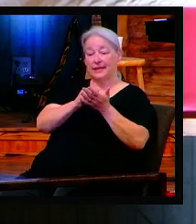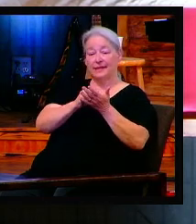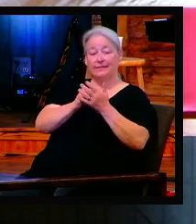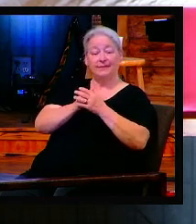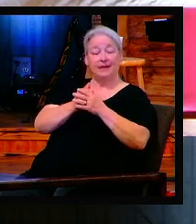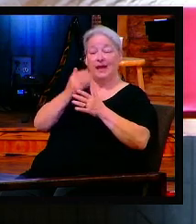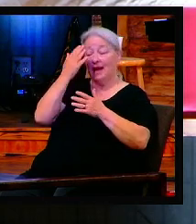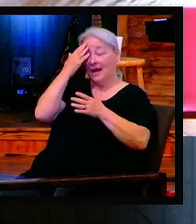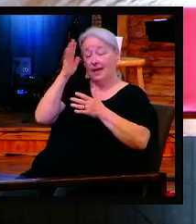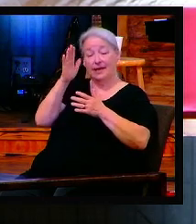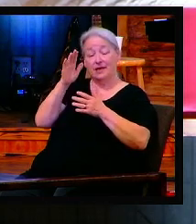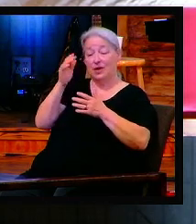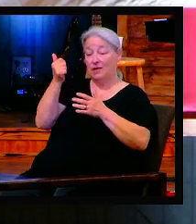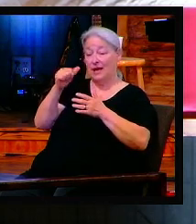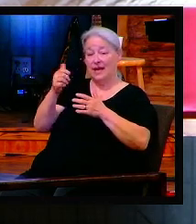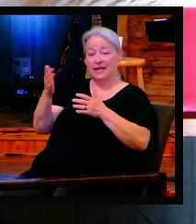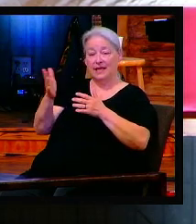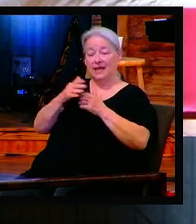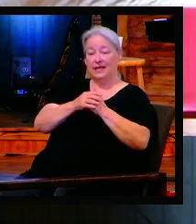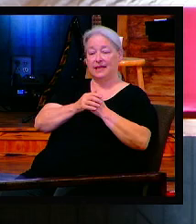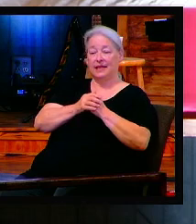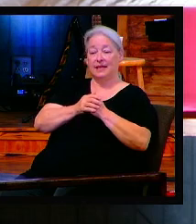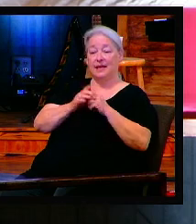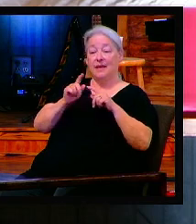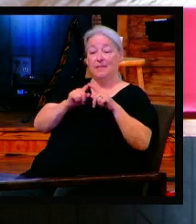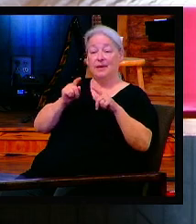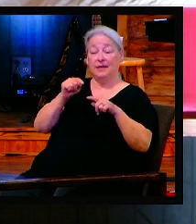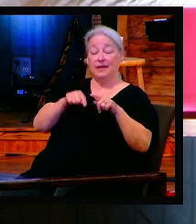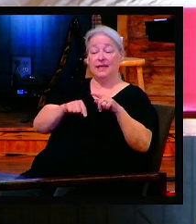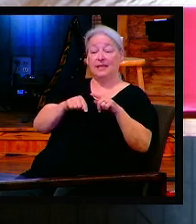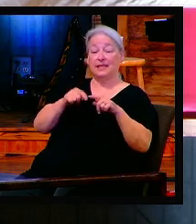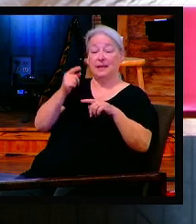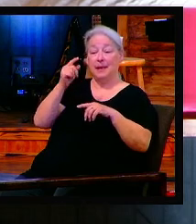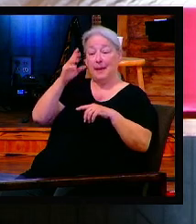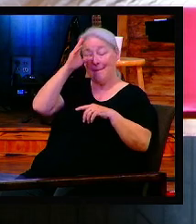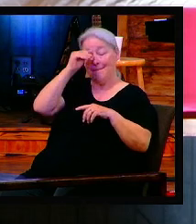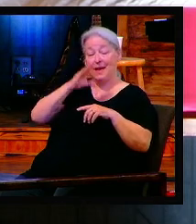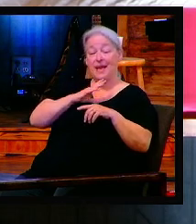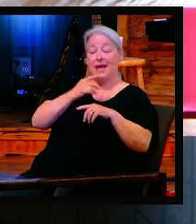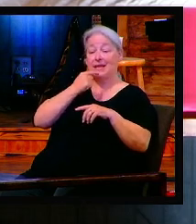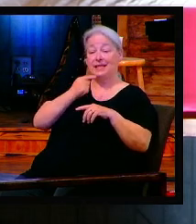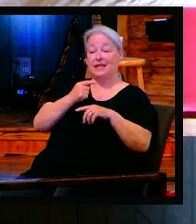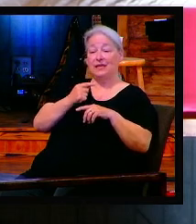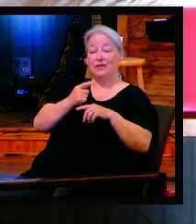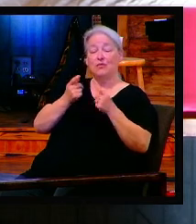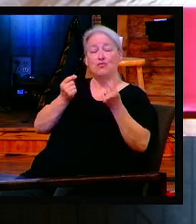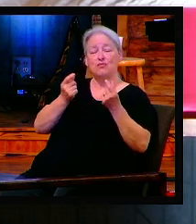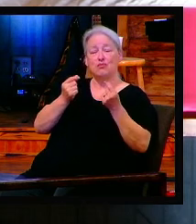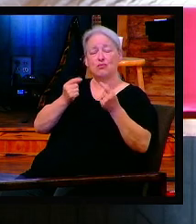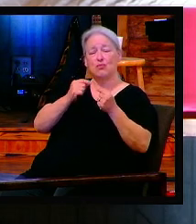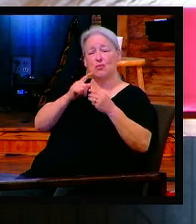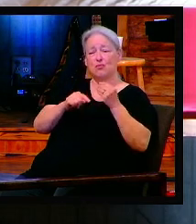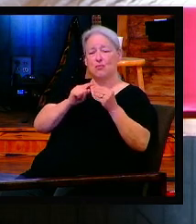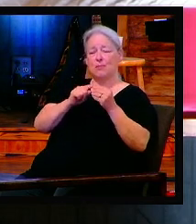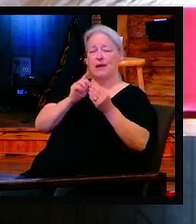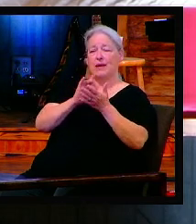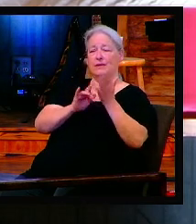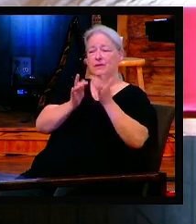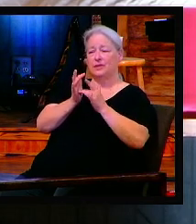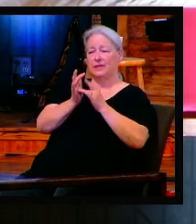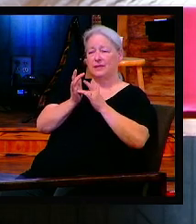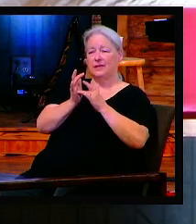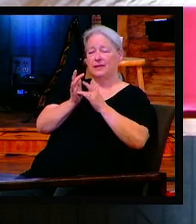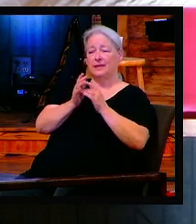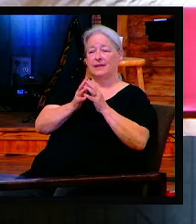didn't know. All I know is this guy kept saying, what are you going to do about this man named Jesus? Jesus, and he says, if you confess him, praise be to God. If you don't confess him, you're